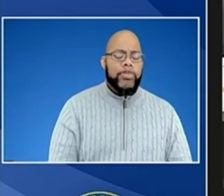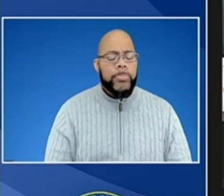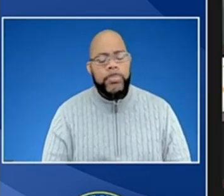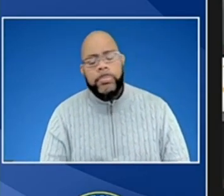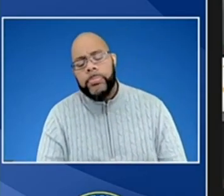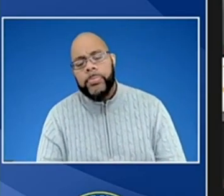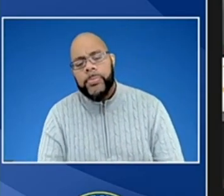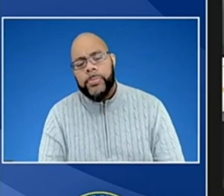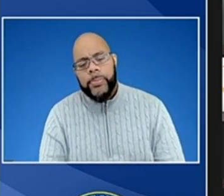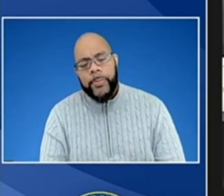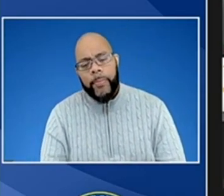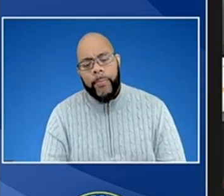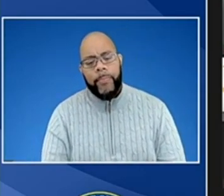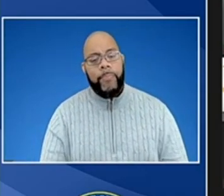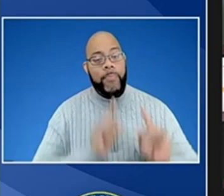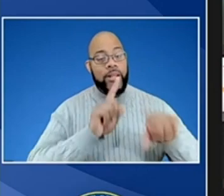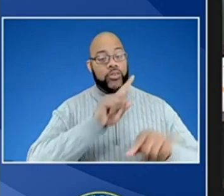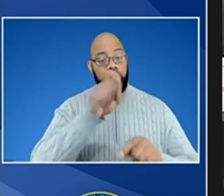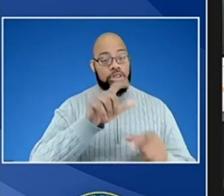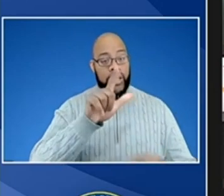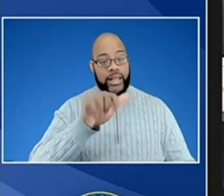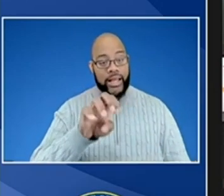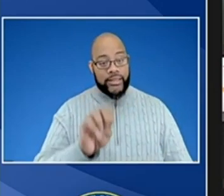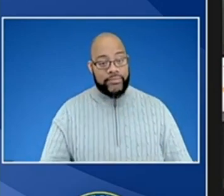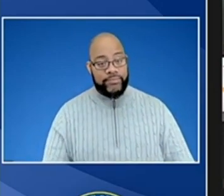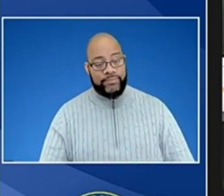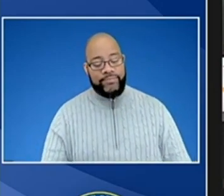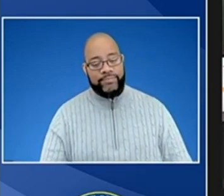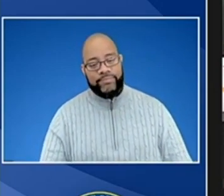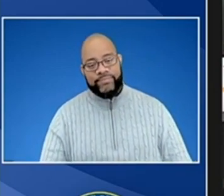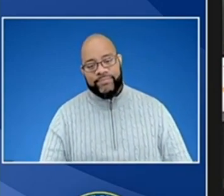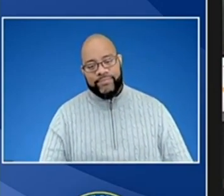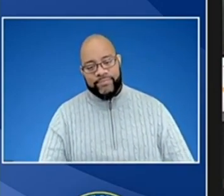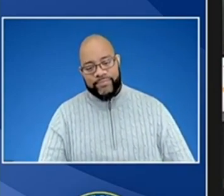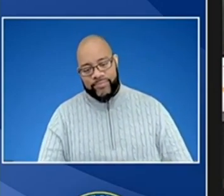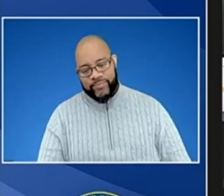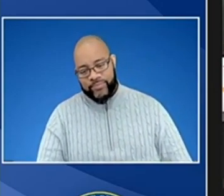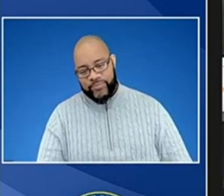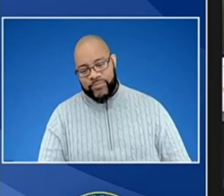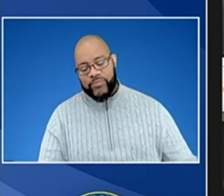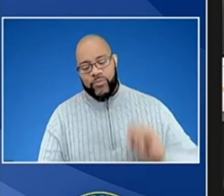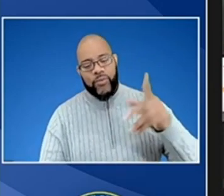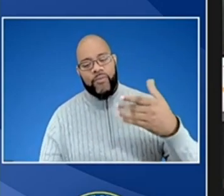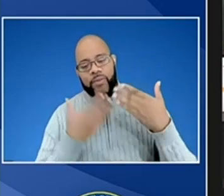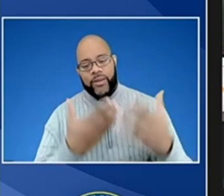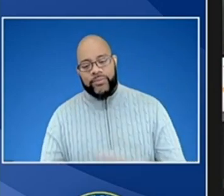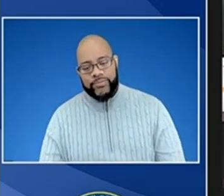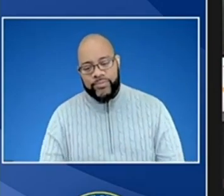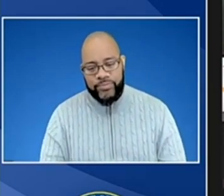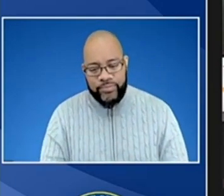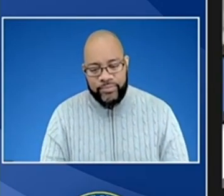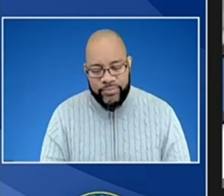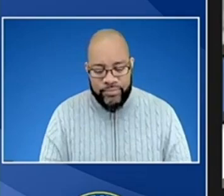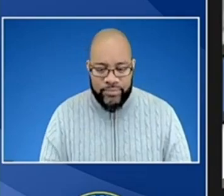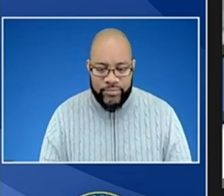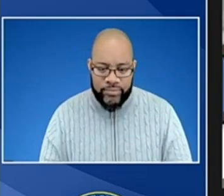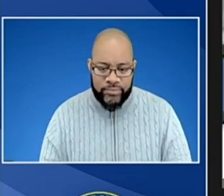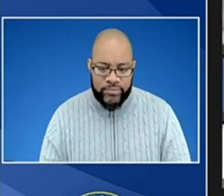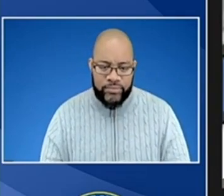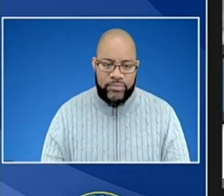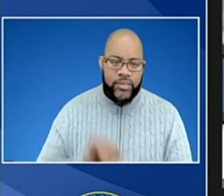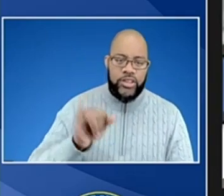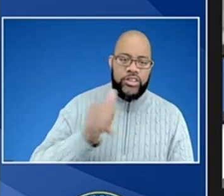Does that answer your question, Lane? Okay, great. Thank you. Jillo